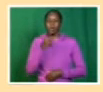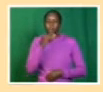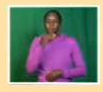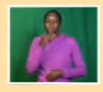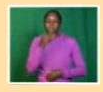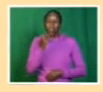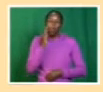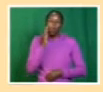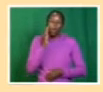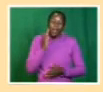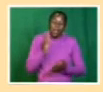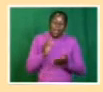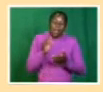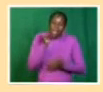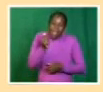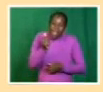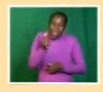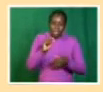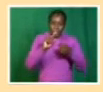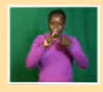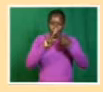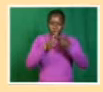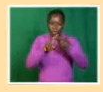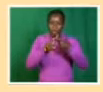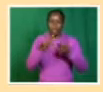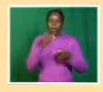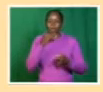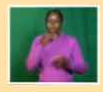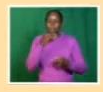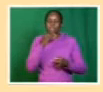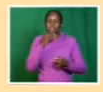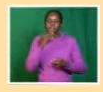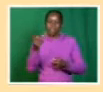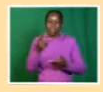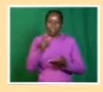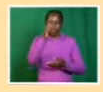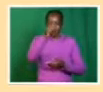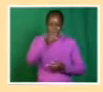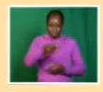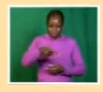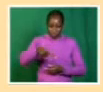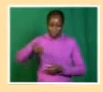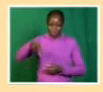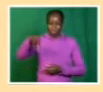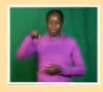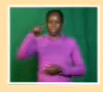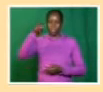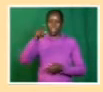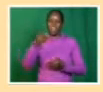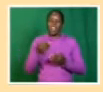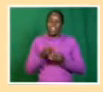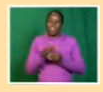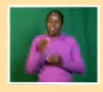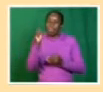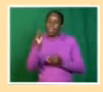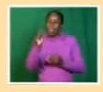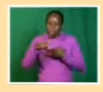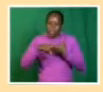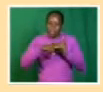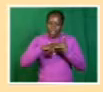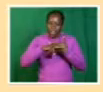is positive, the graph is concave up. And if a is negative, the graph is